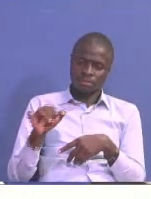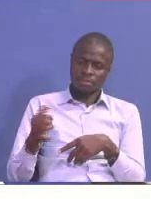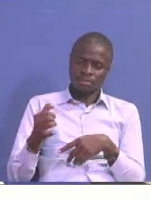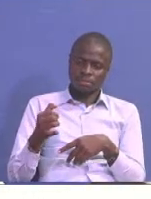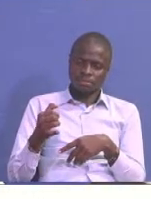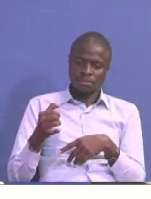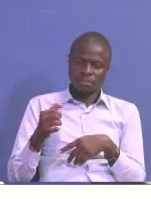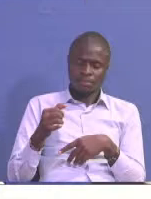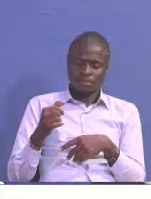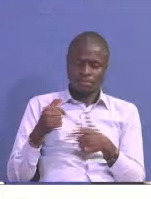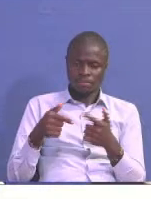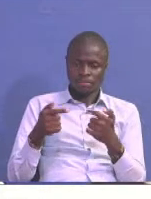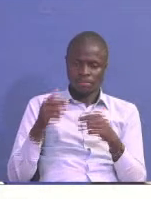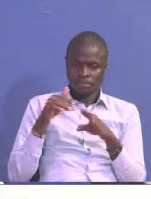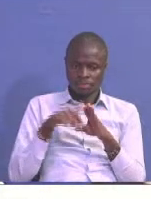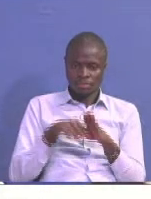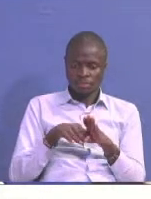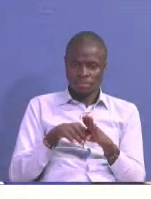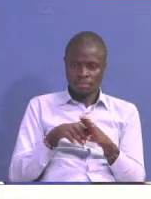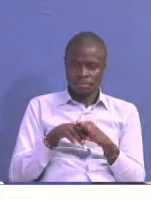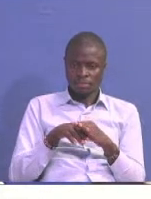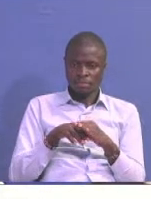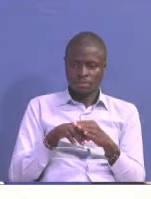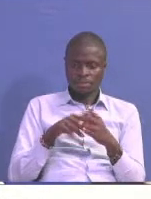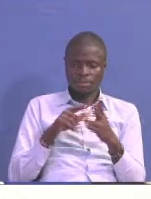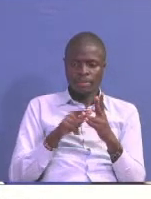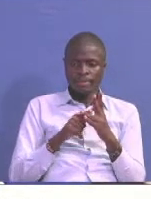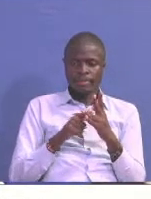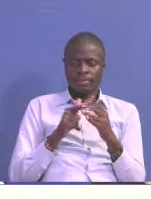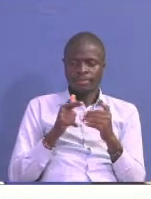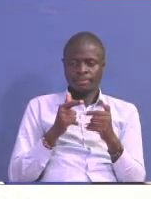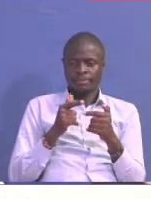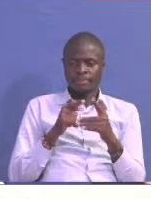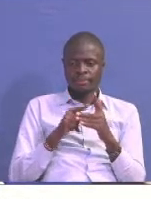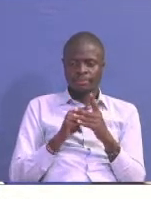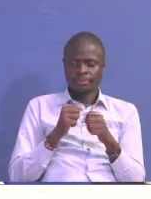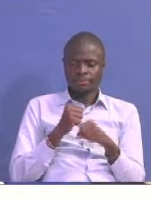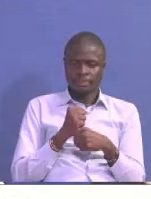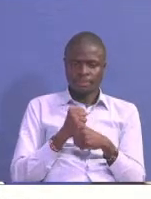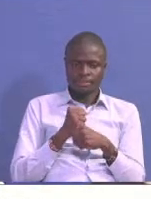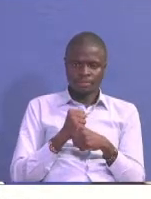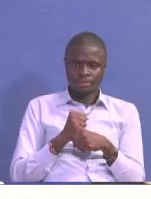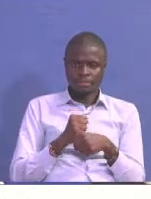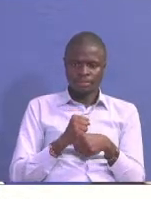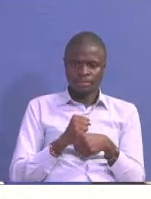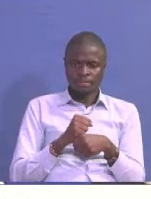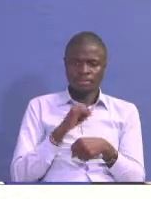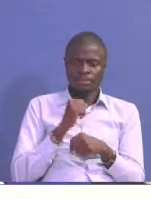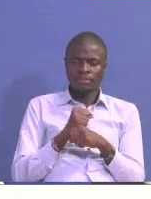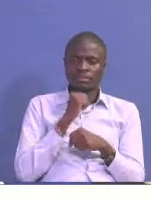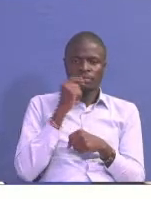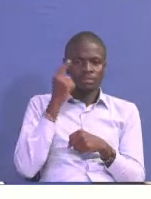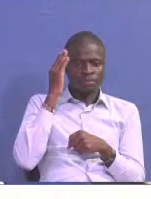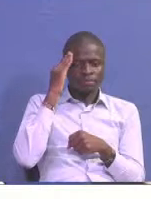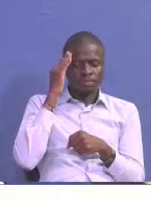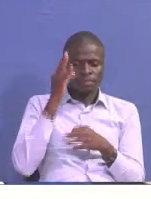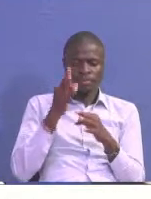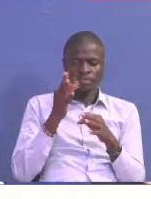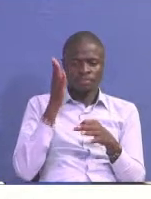plug their machines and they start manufacturing. I don't know whether we know